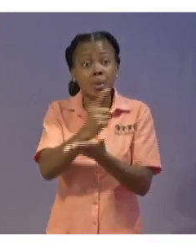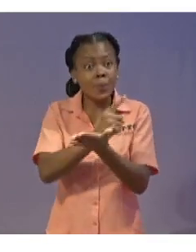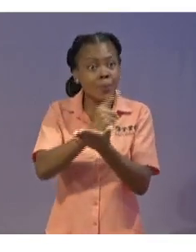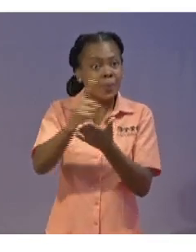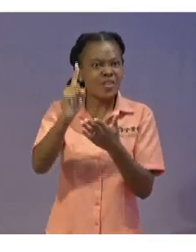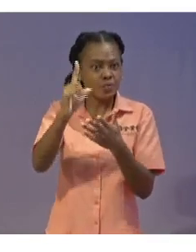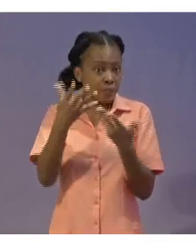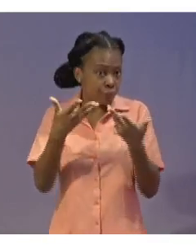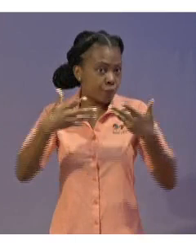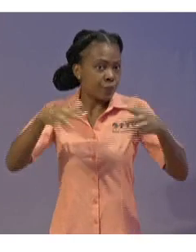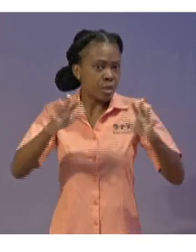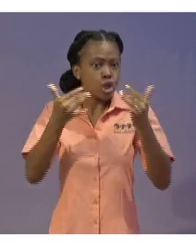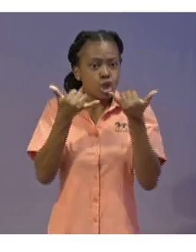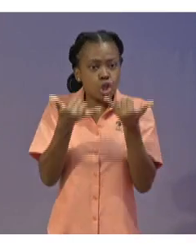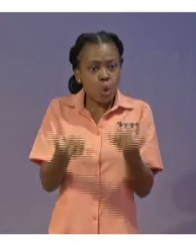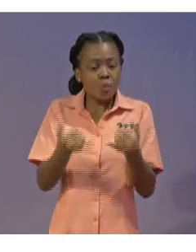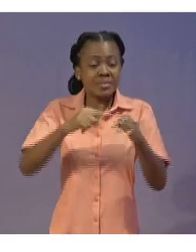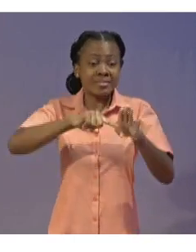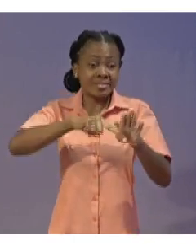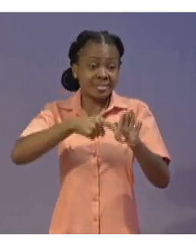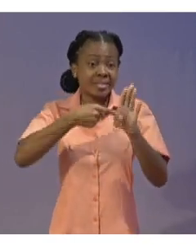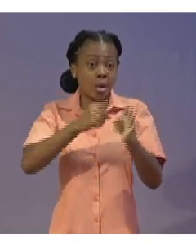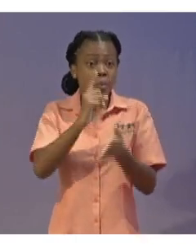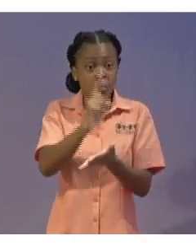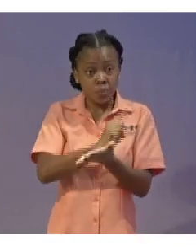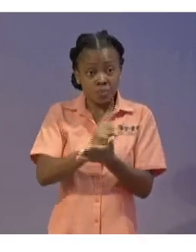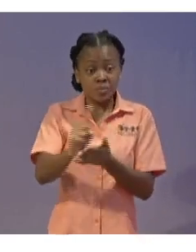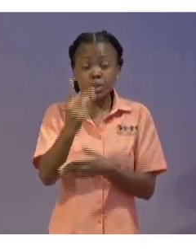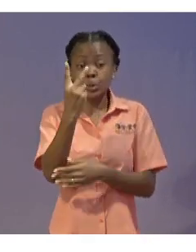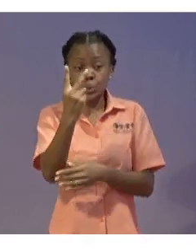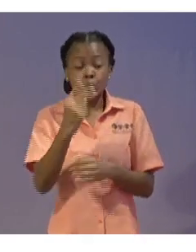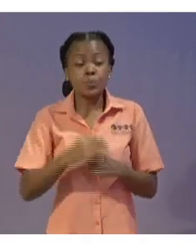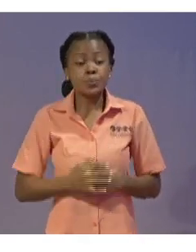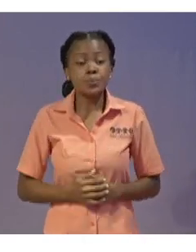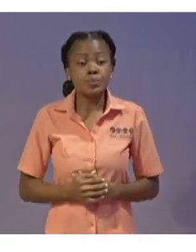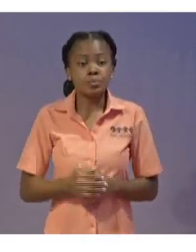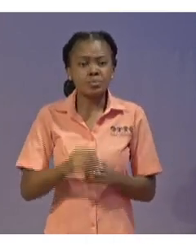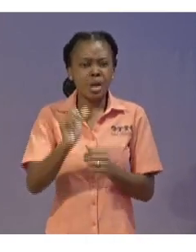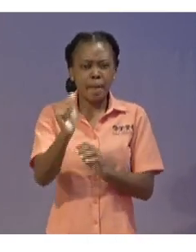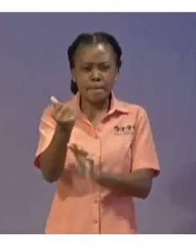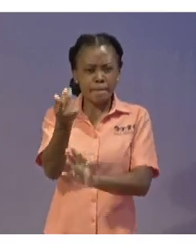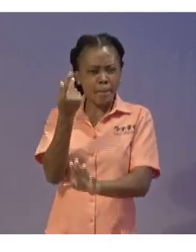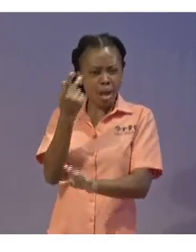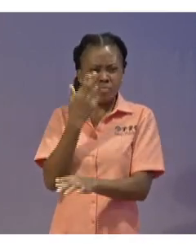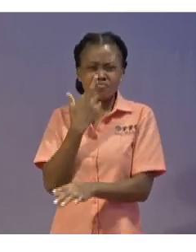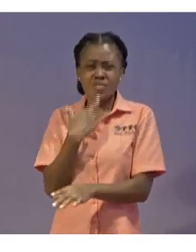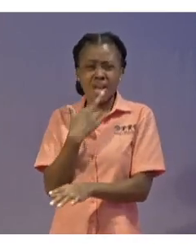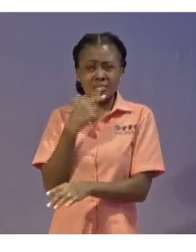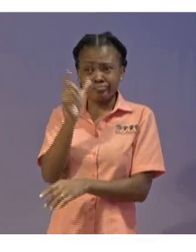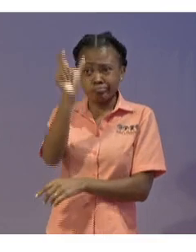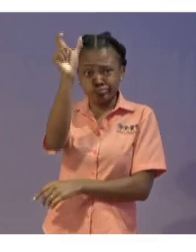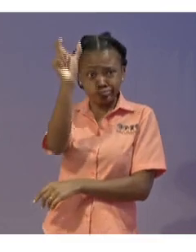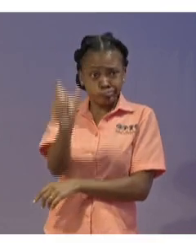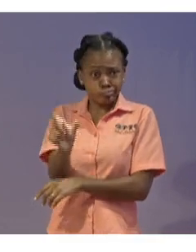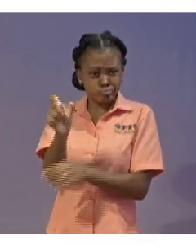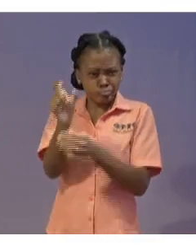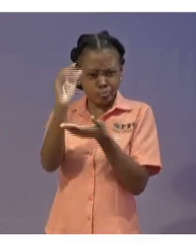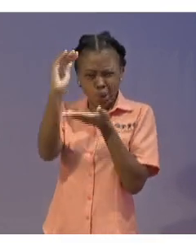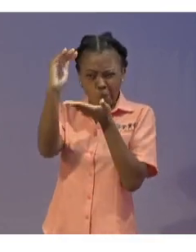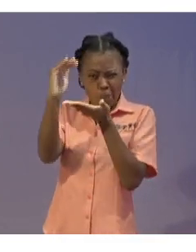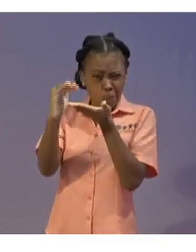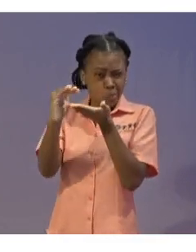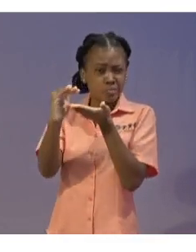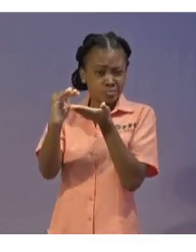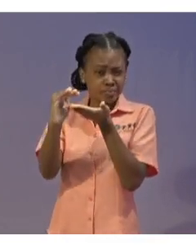currently in Epi Week 2. If we look back at the last red bar, we see that one is quite short compared to the others. And as